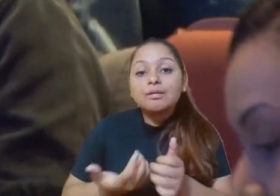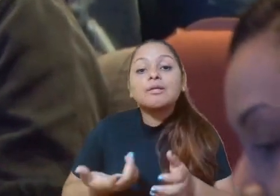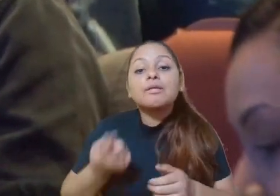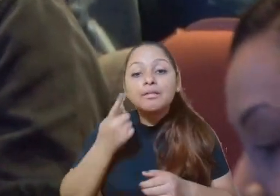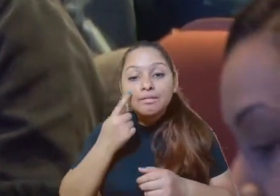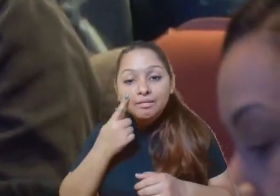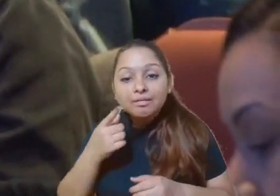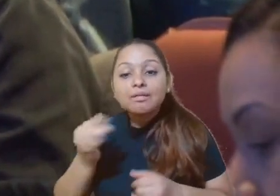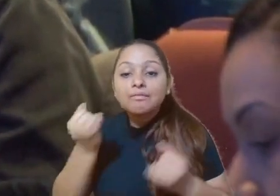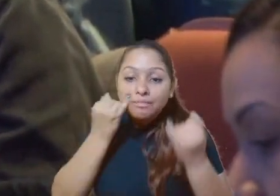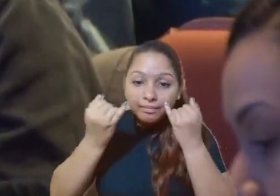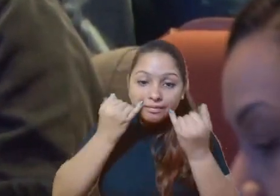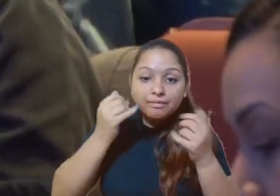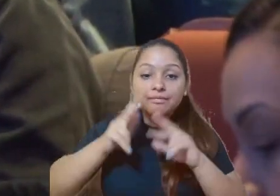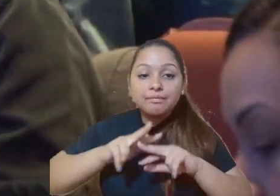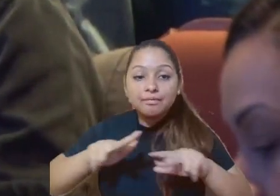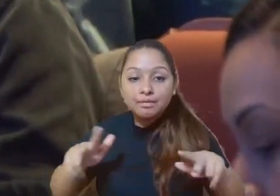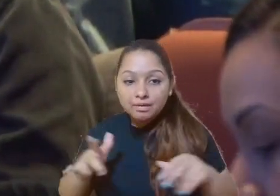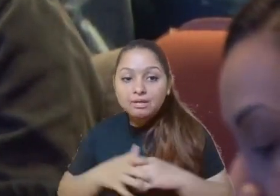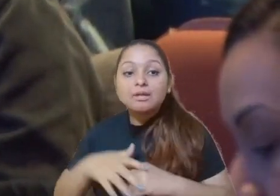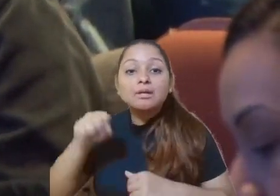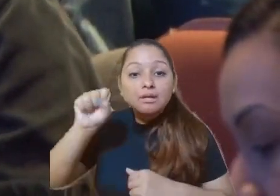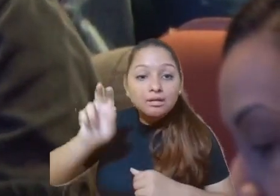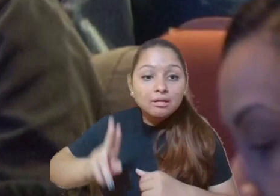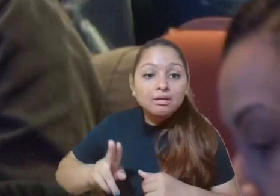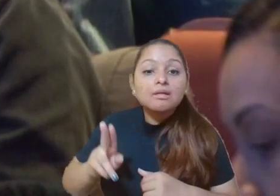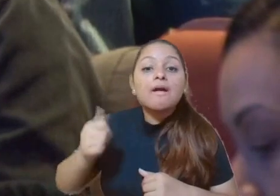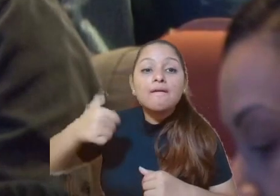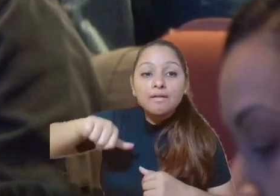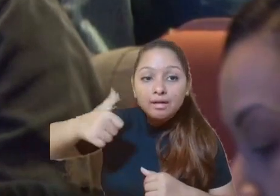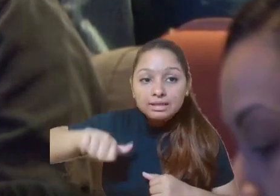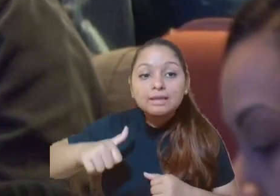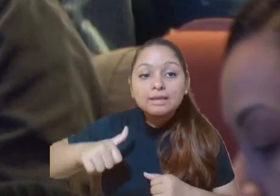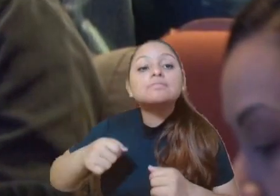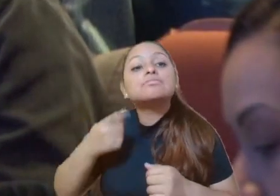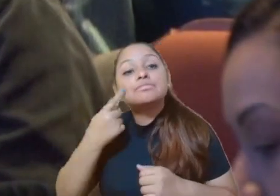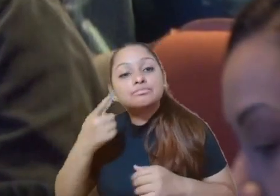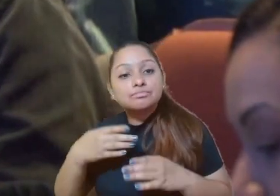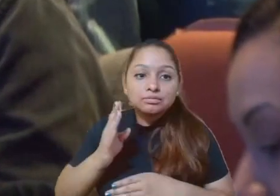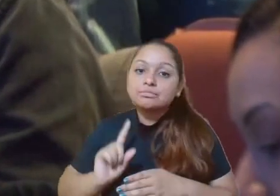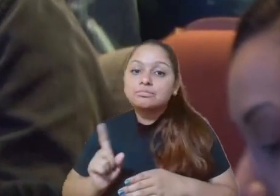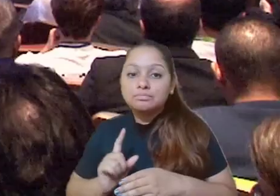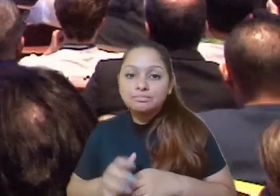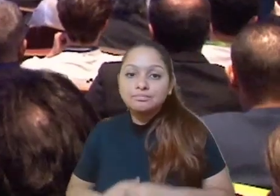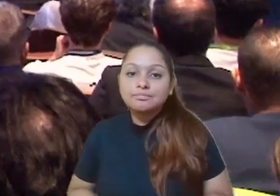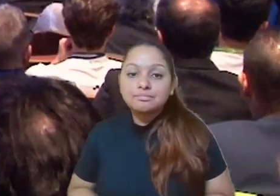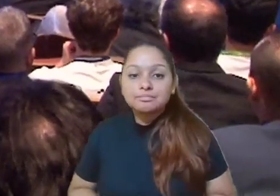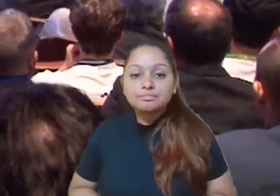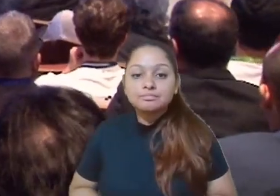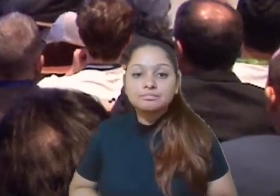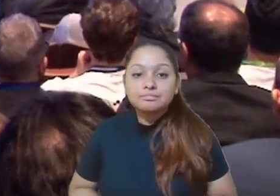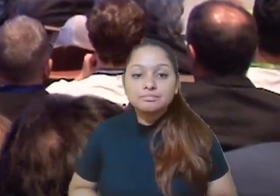project, so we can track that, and Suzano in the end of the can check and approve the project.